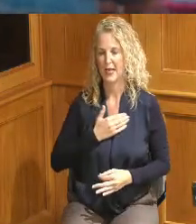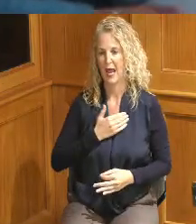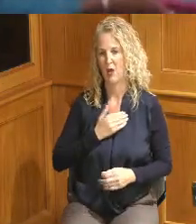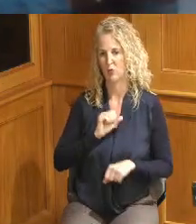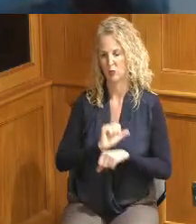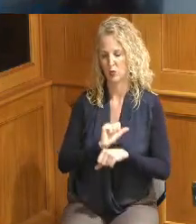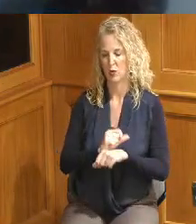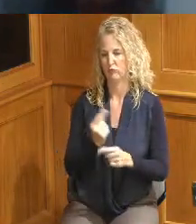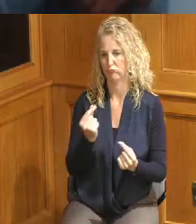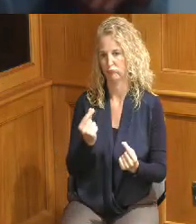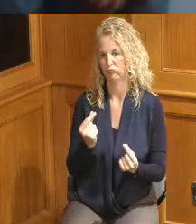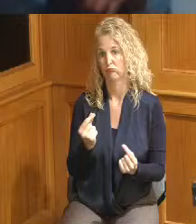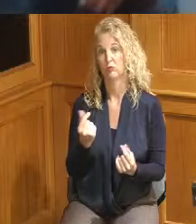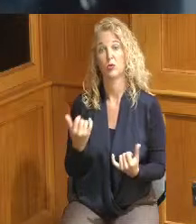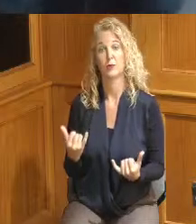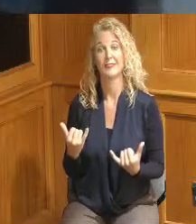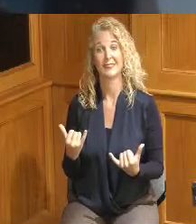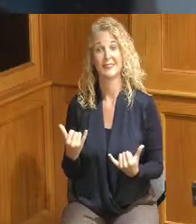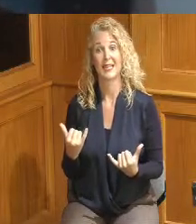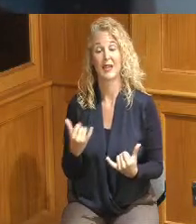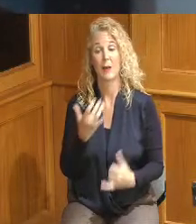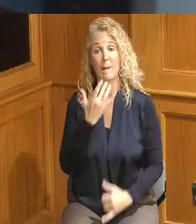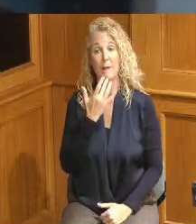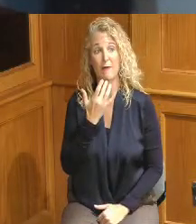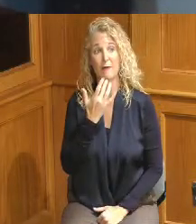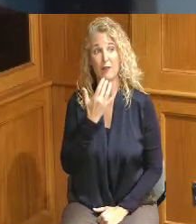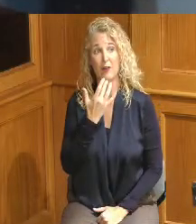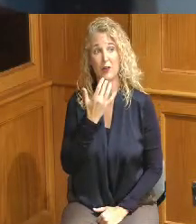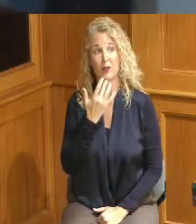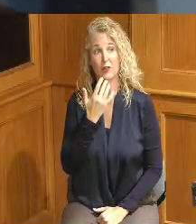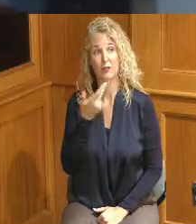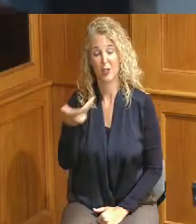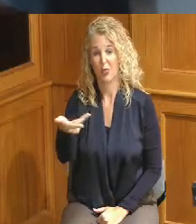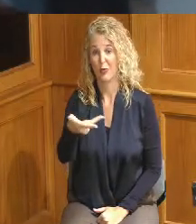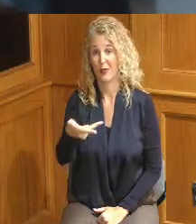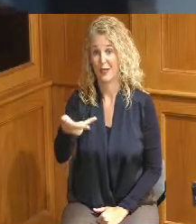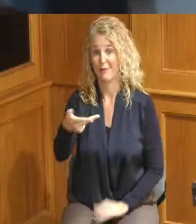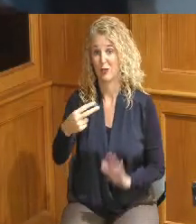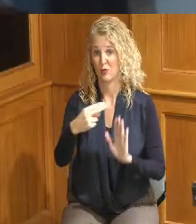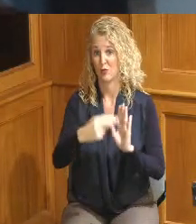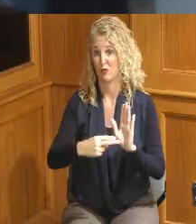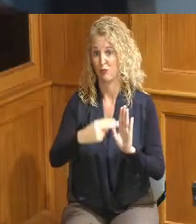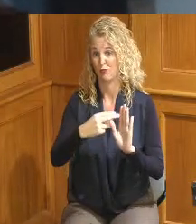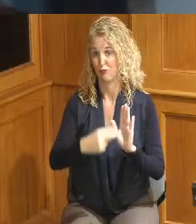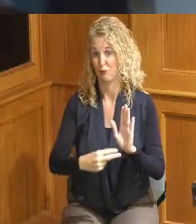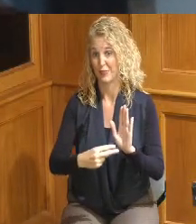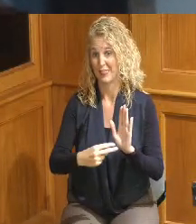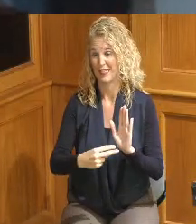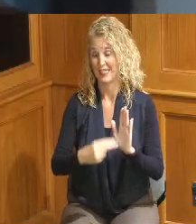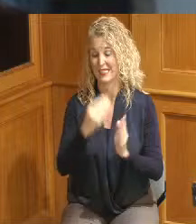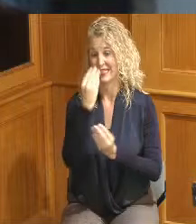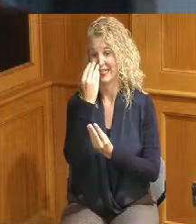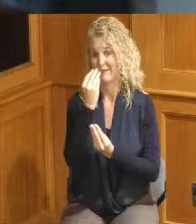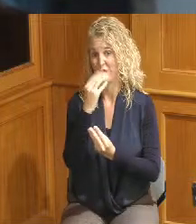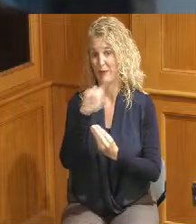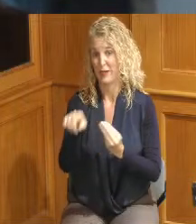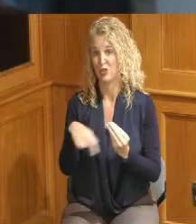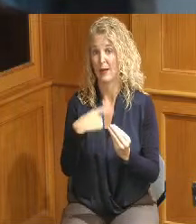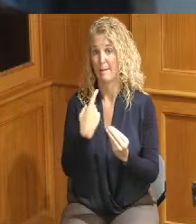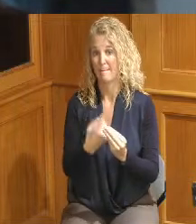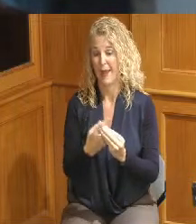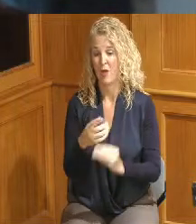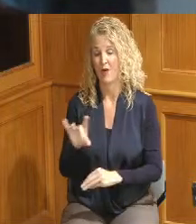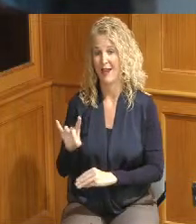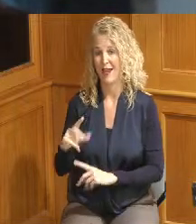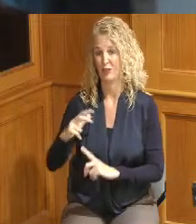is about. How we're going to do this today, we would like for you all, the commissioners, to read the information about the